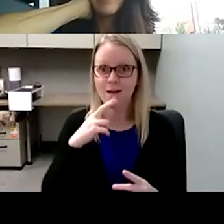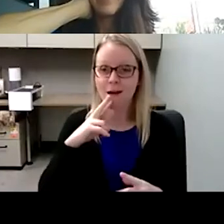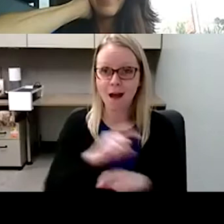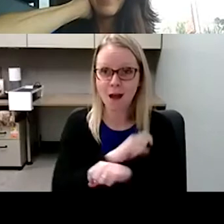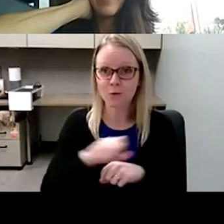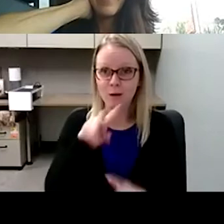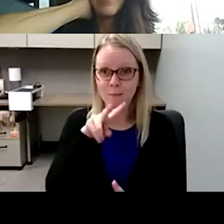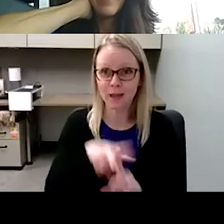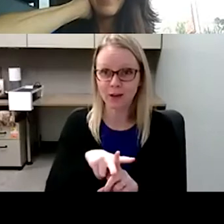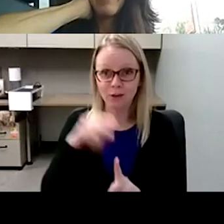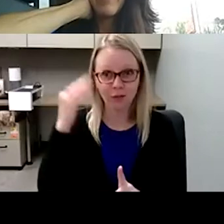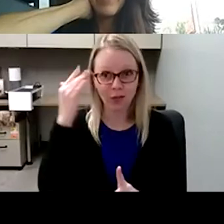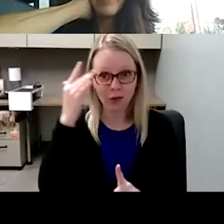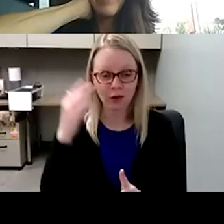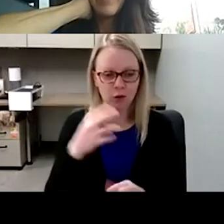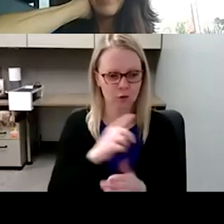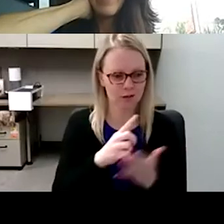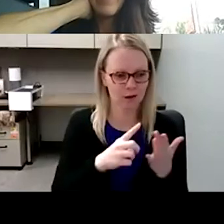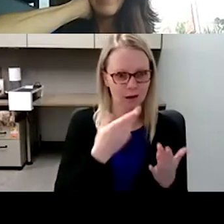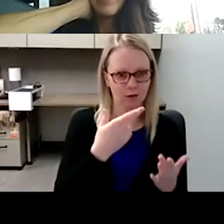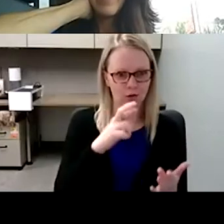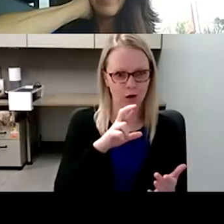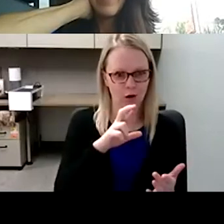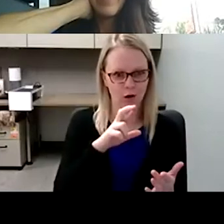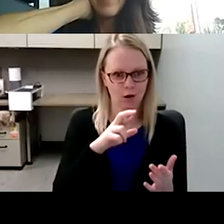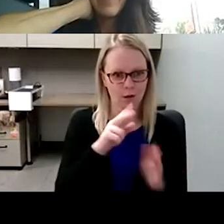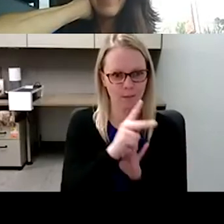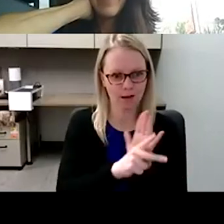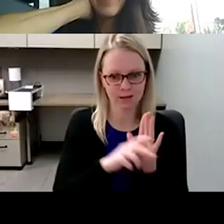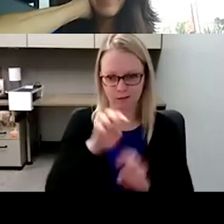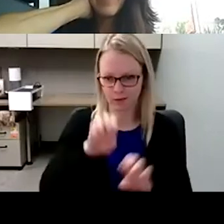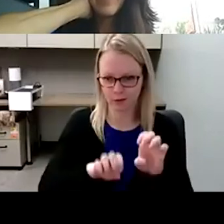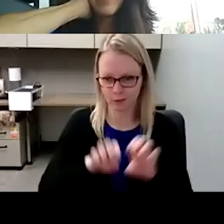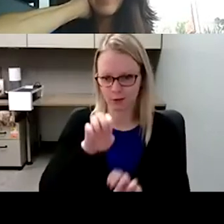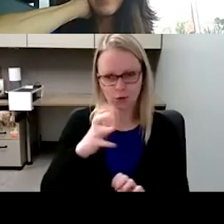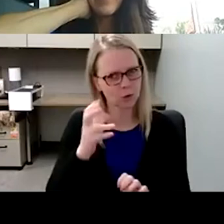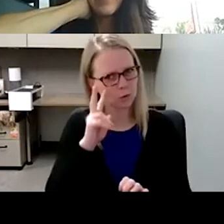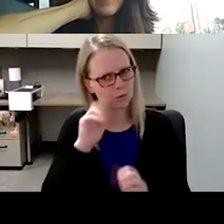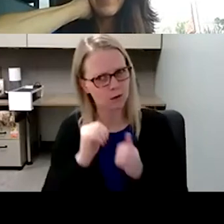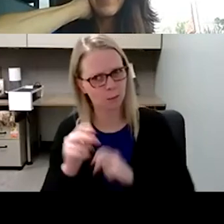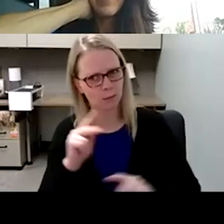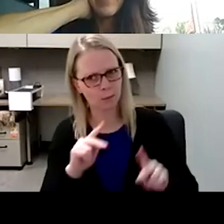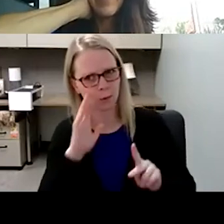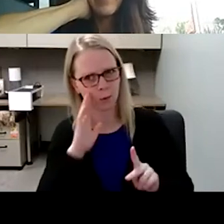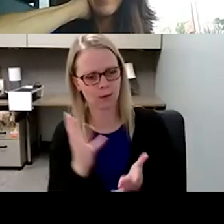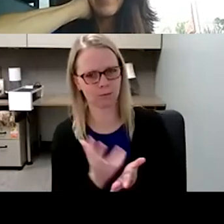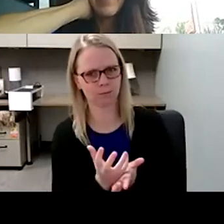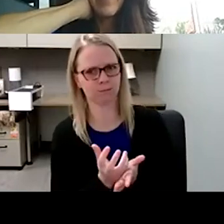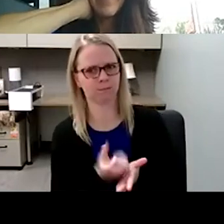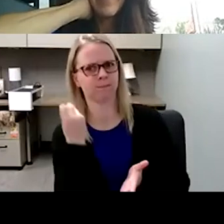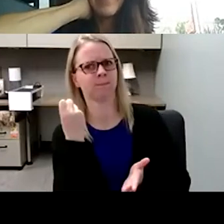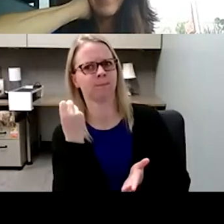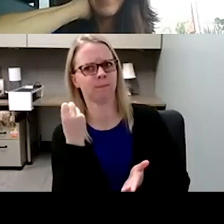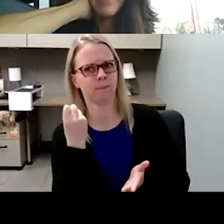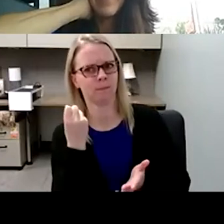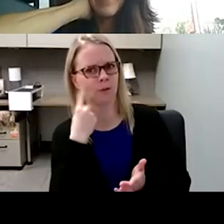example, when you design an HR policy on performance evaluation, you want to see how people will game to get the